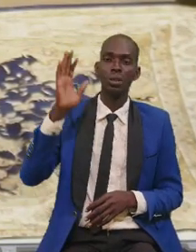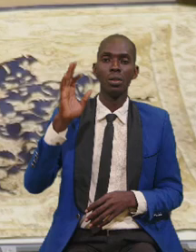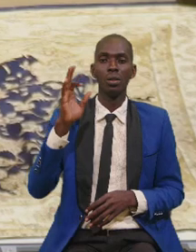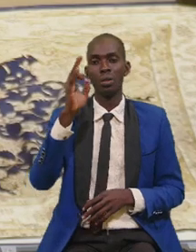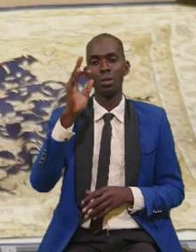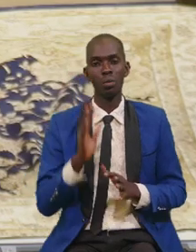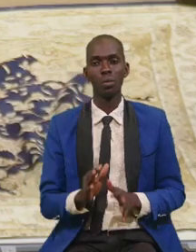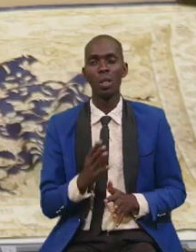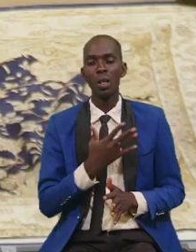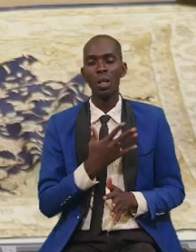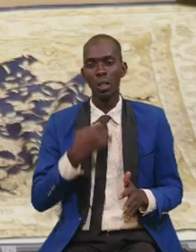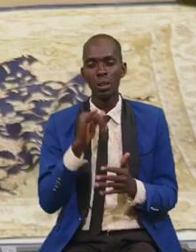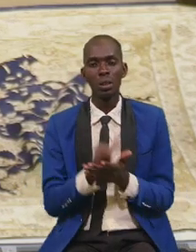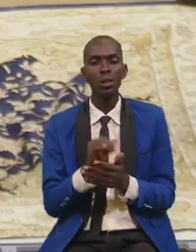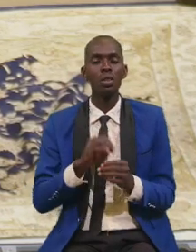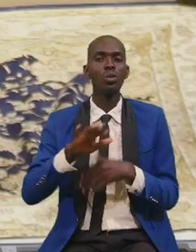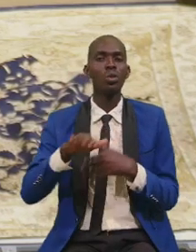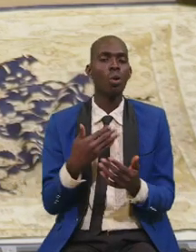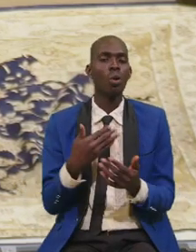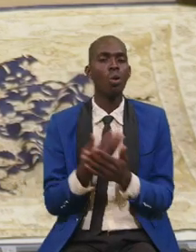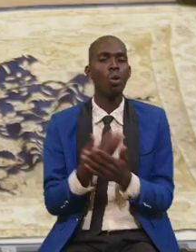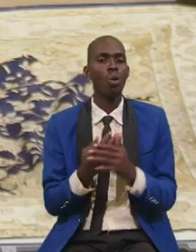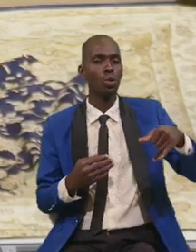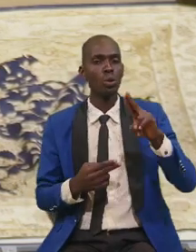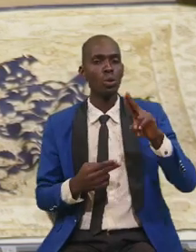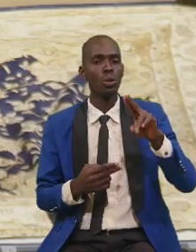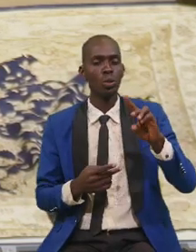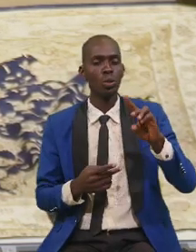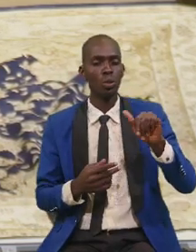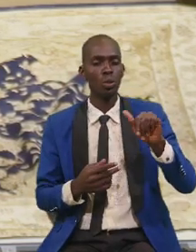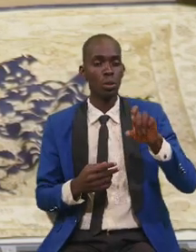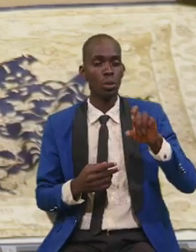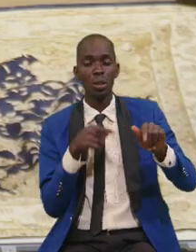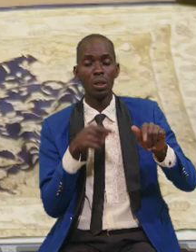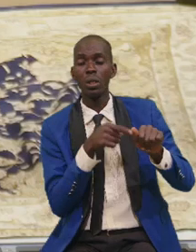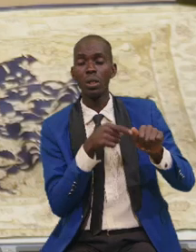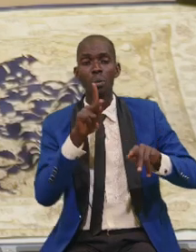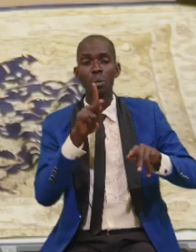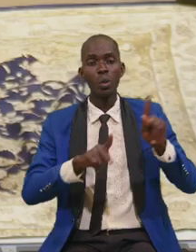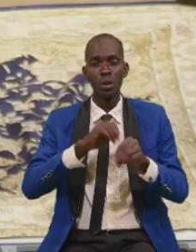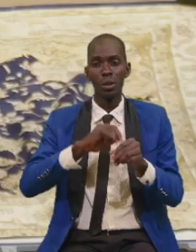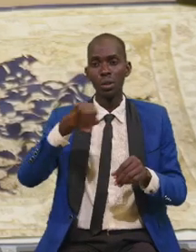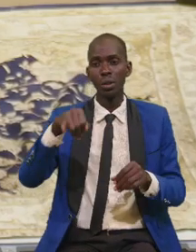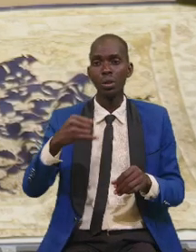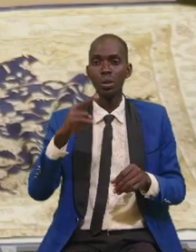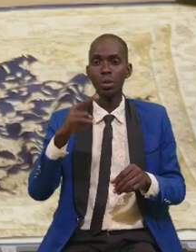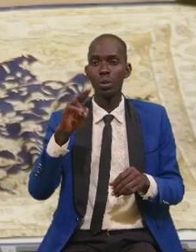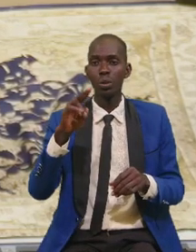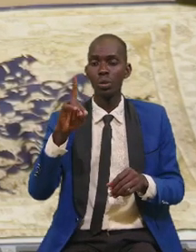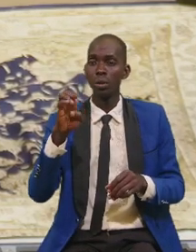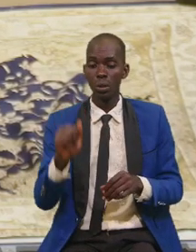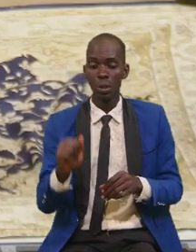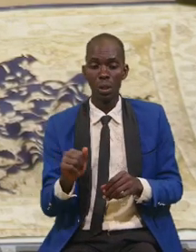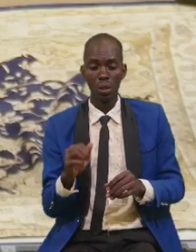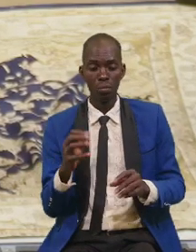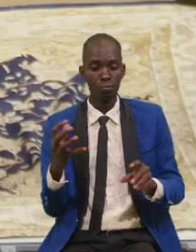Judea, those are the people that took Christ and they nailed him to the cross. And Peter said, if they can do that to